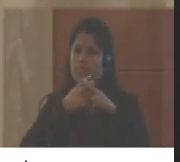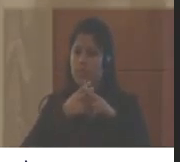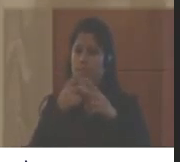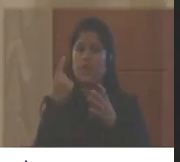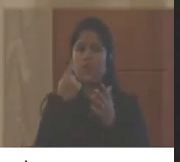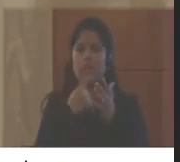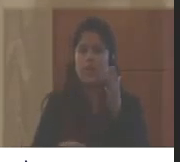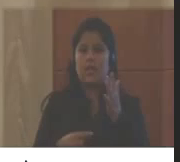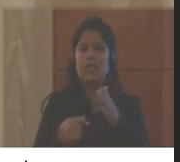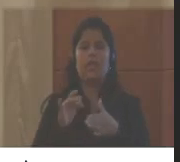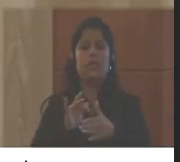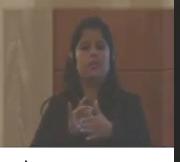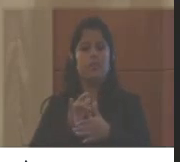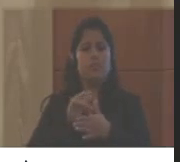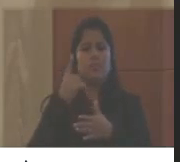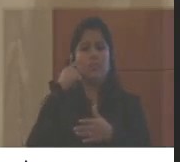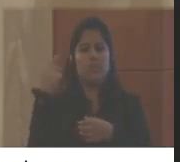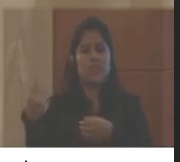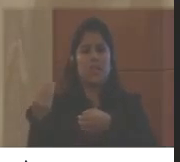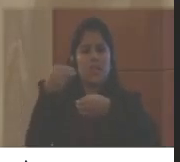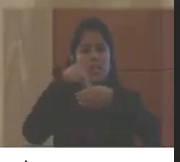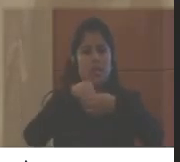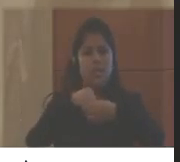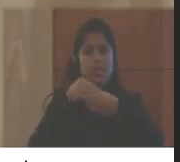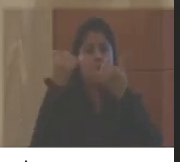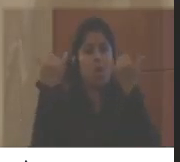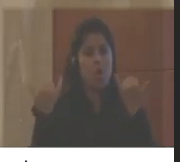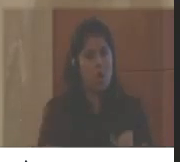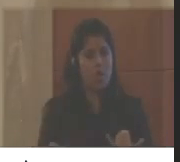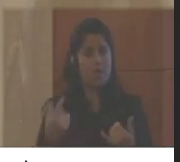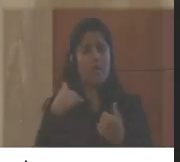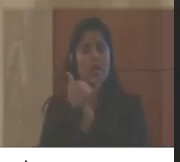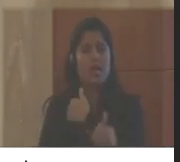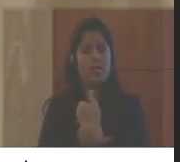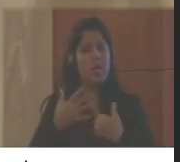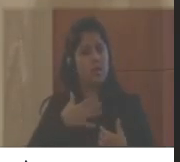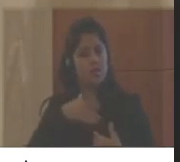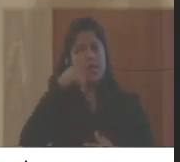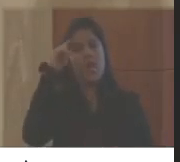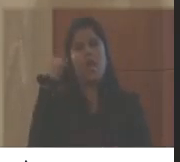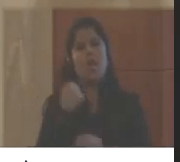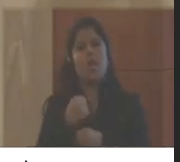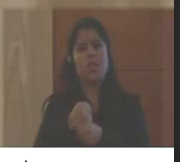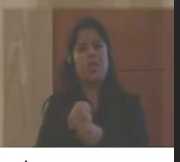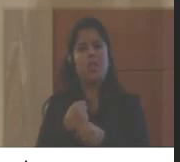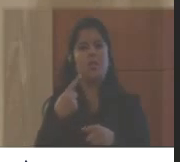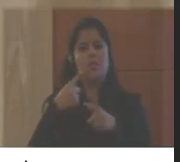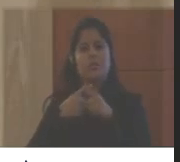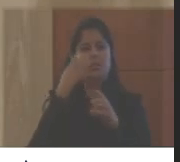examples in this platform is Colombia, and I have found that